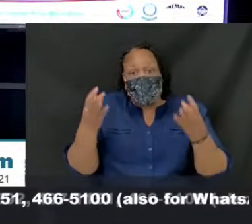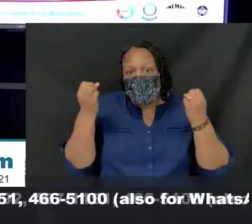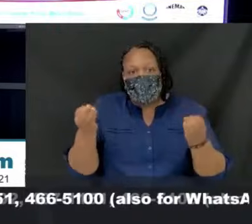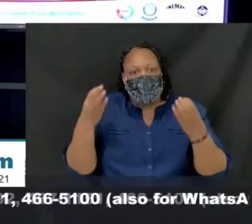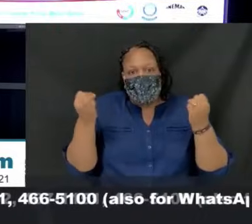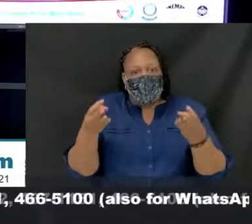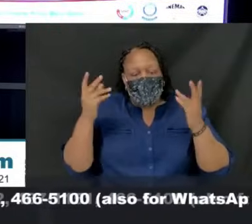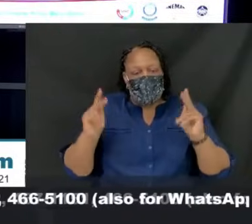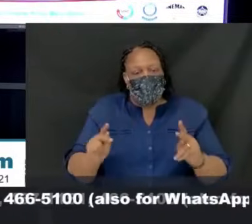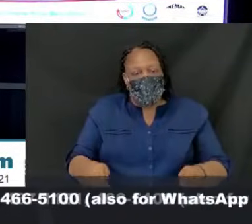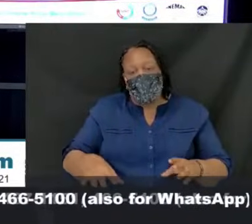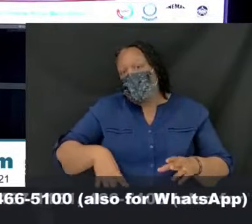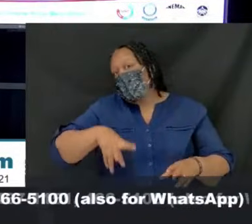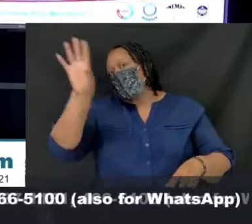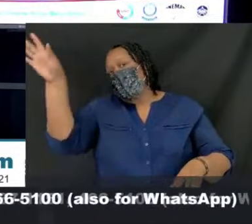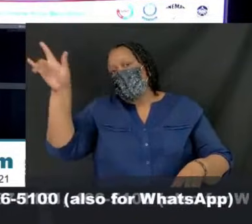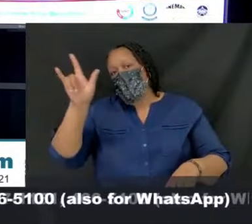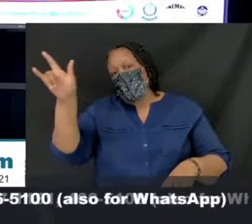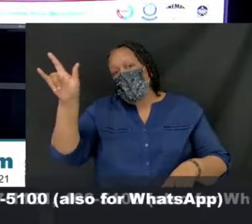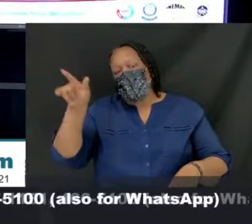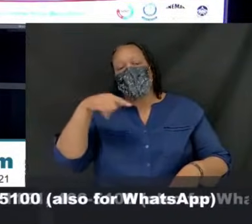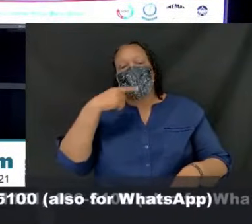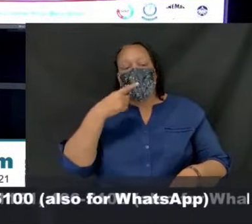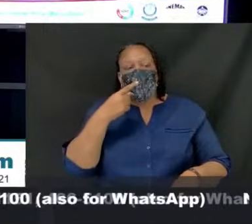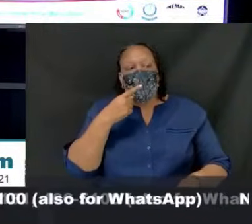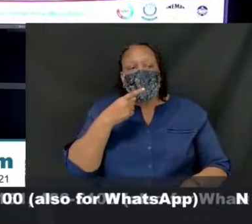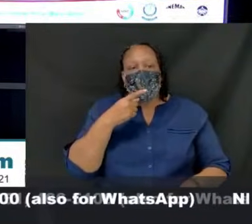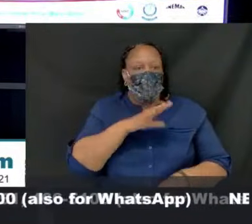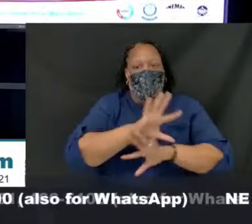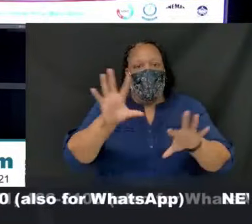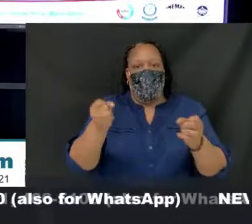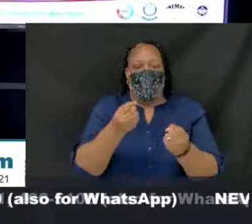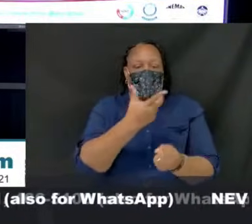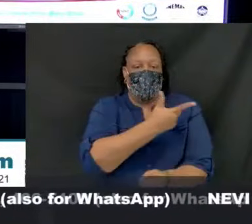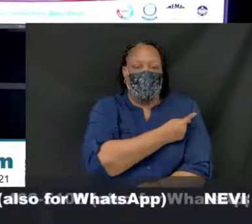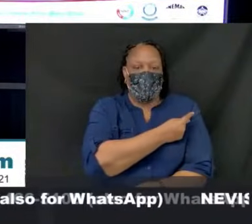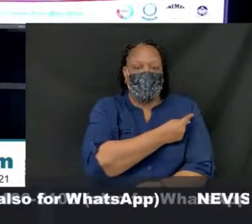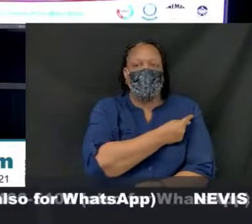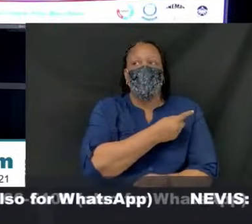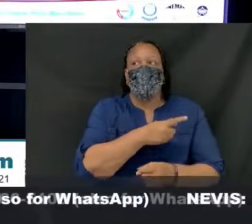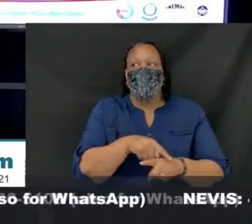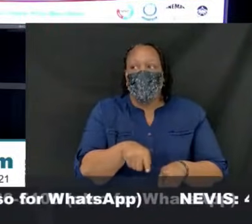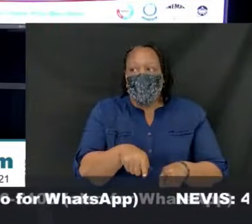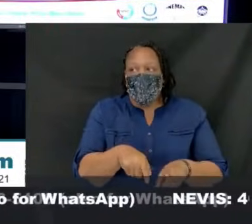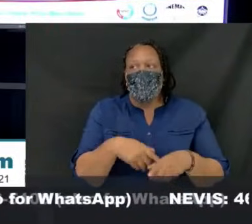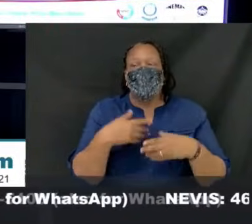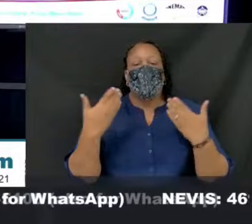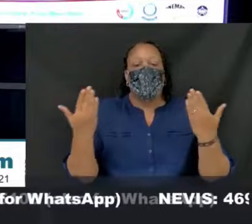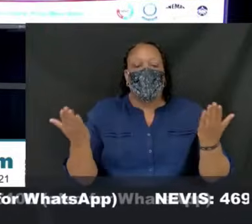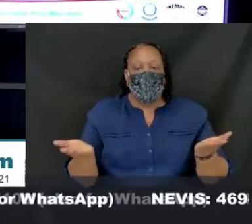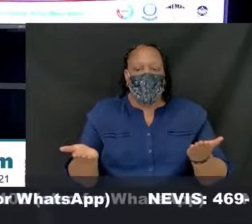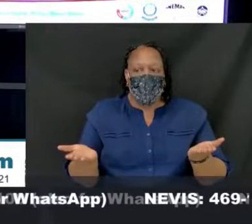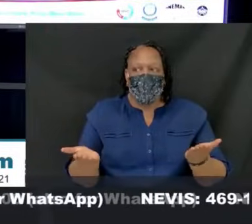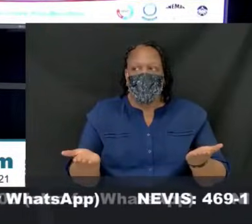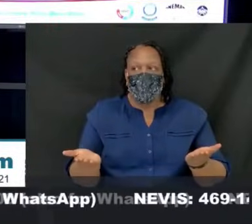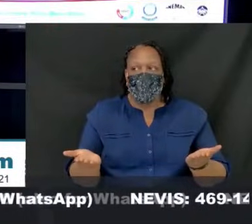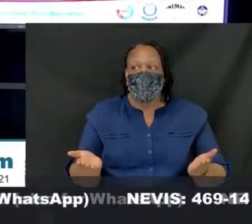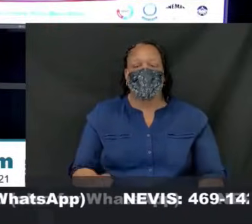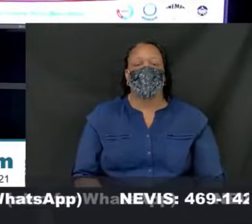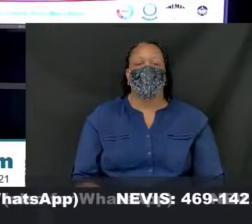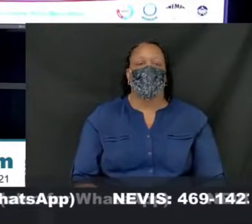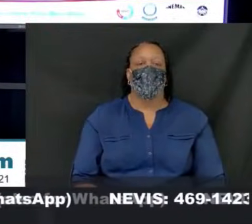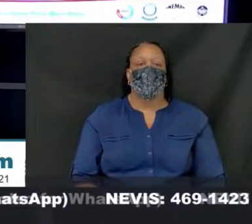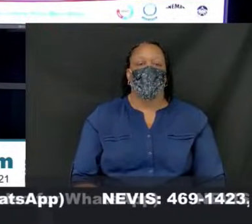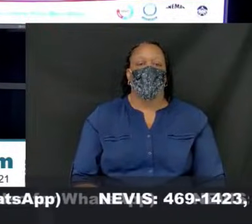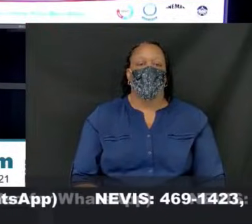public, etc. How do we feel about vaccinations for special groups? Most definitely, the government is